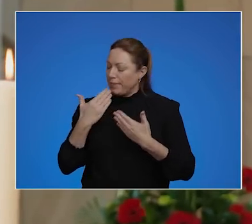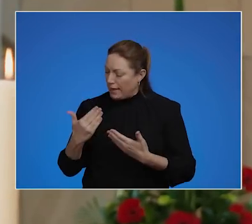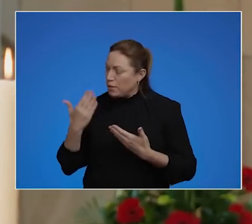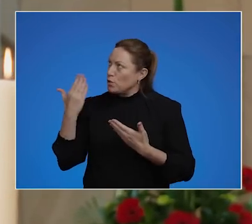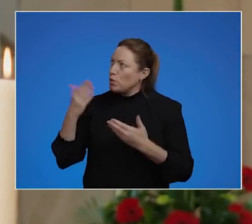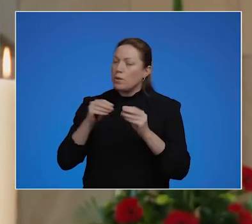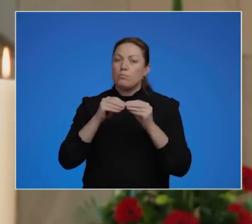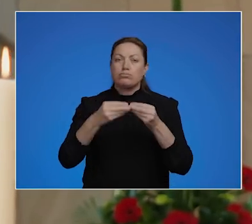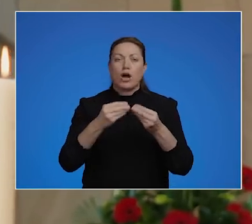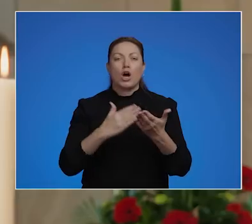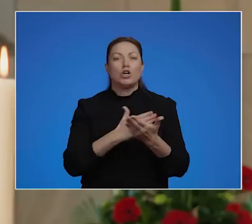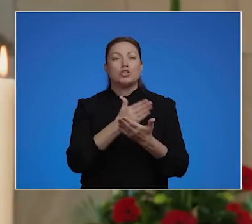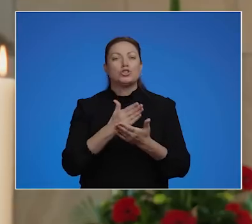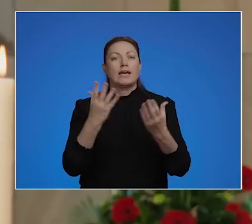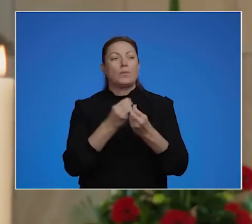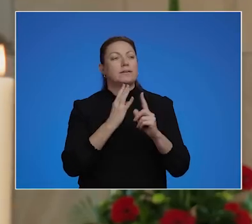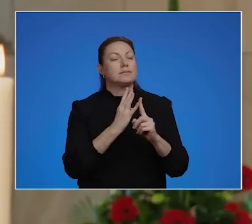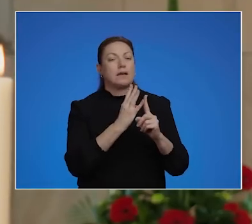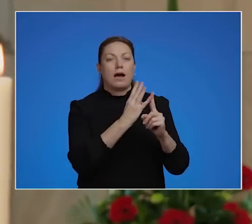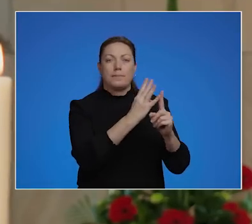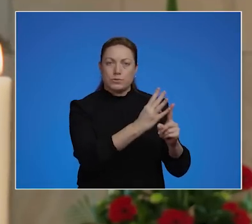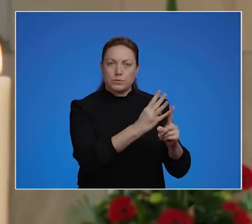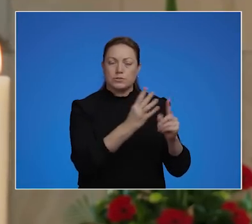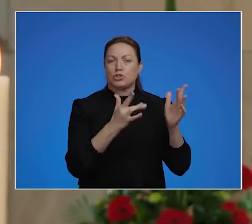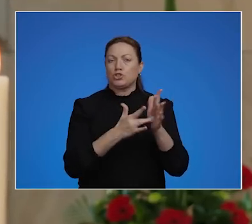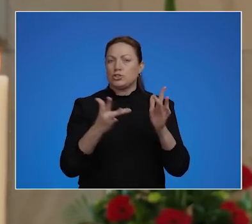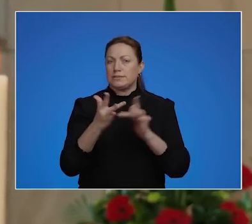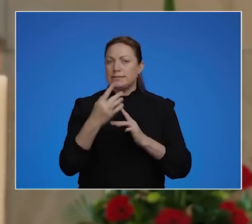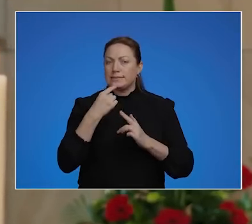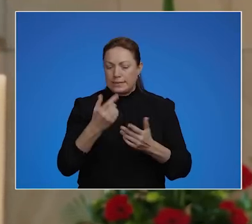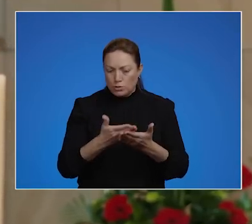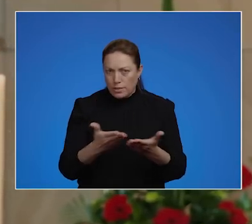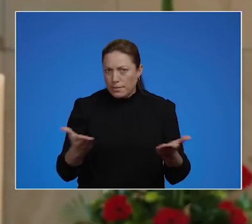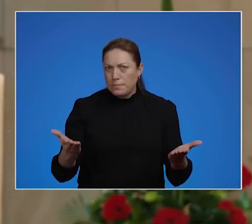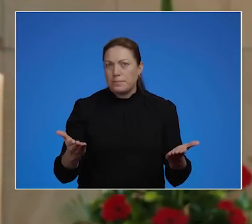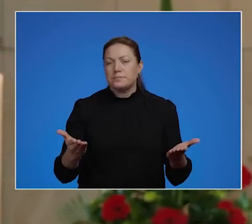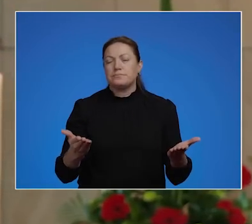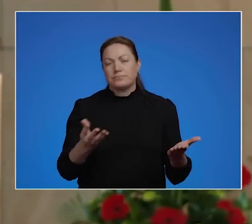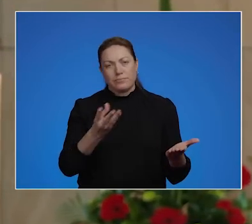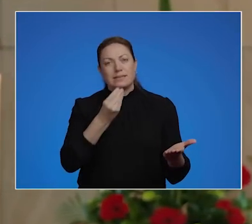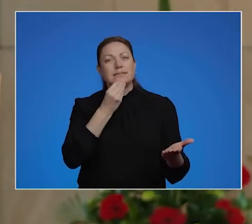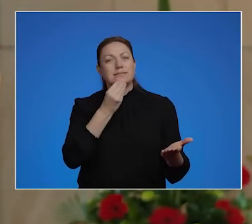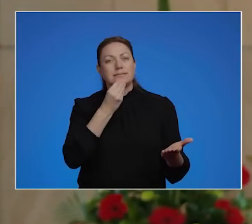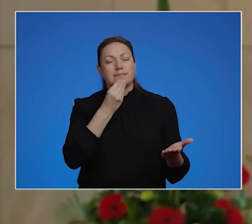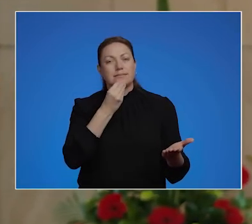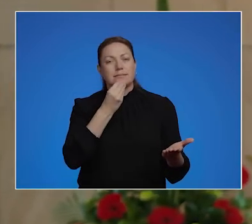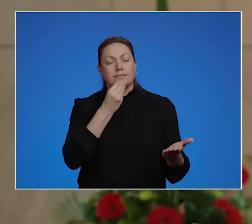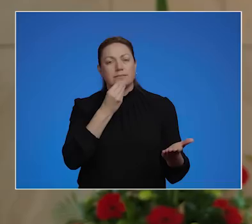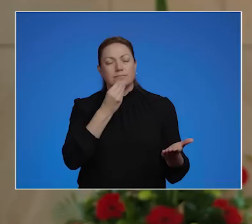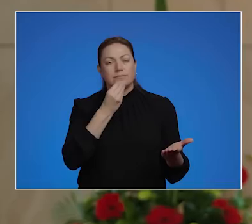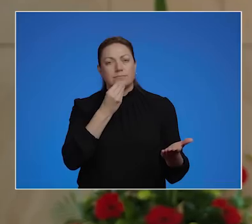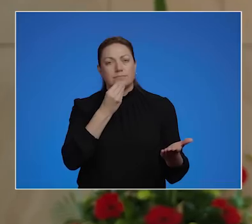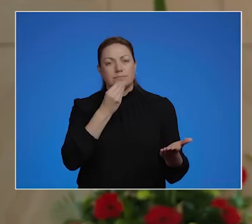and gave it to his disciples, saying, Take this, all of you,